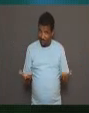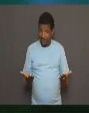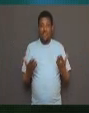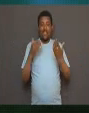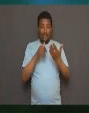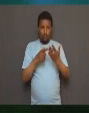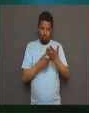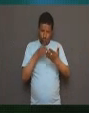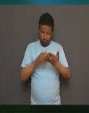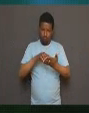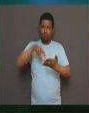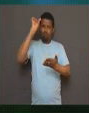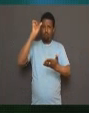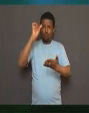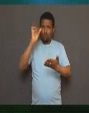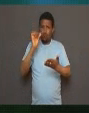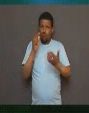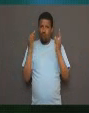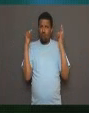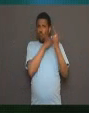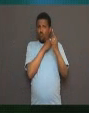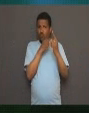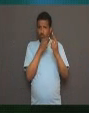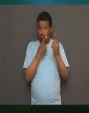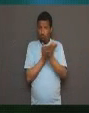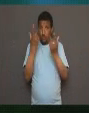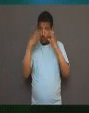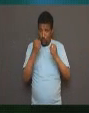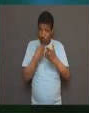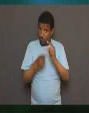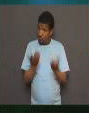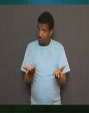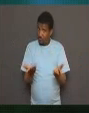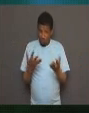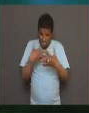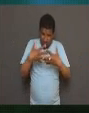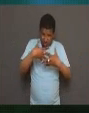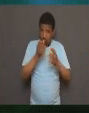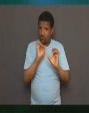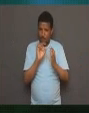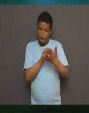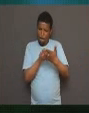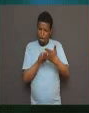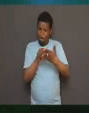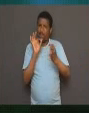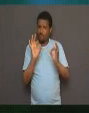and will gain a false impression of the values in a given area.